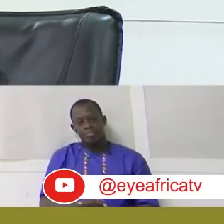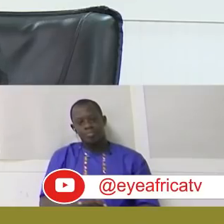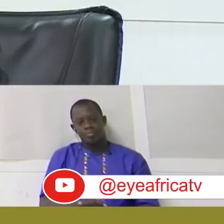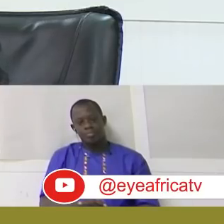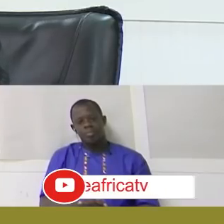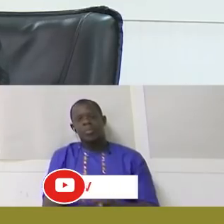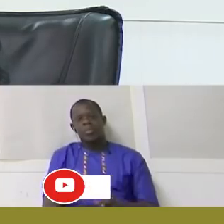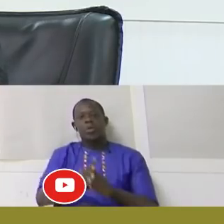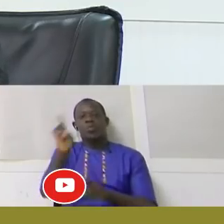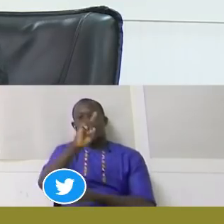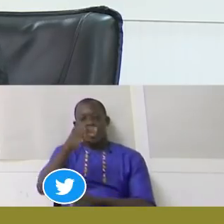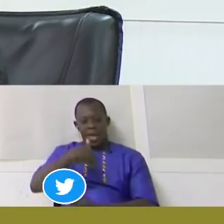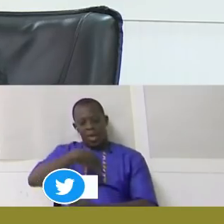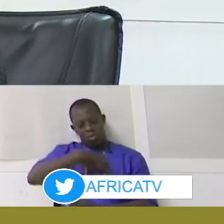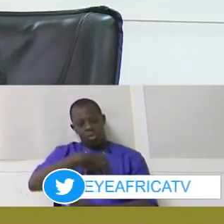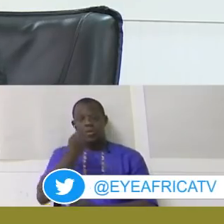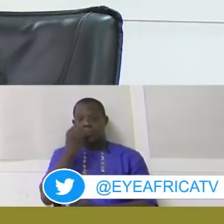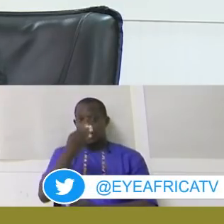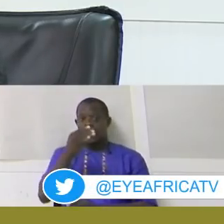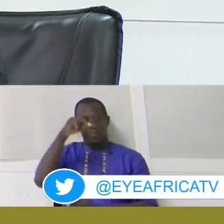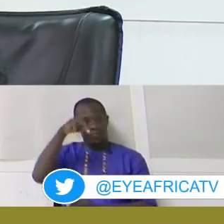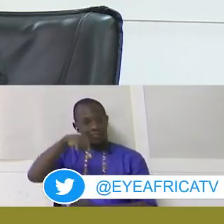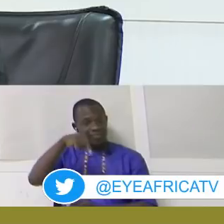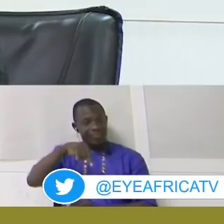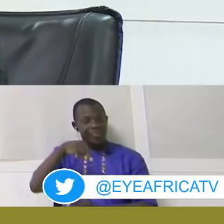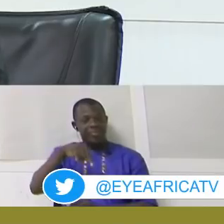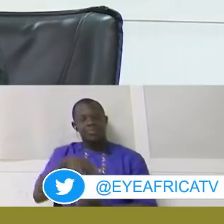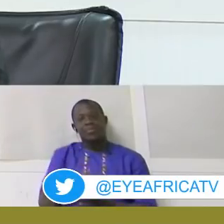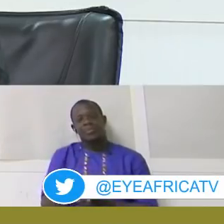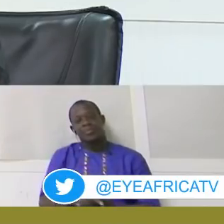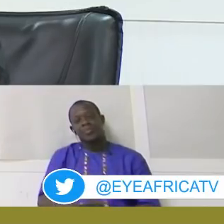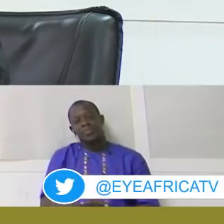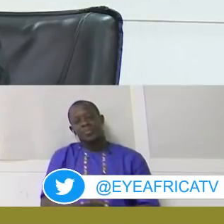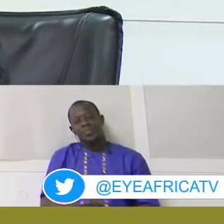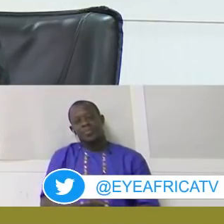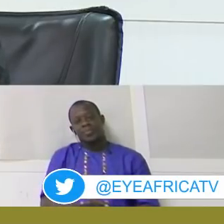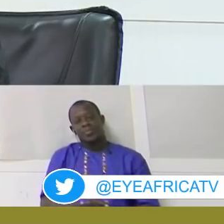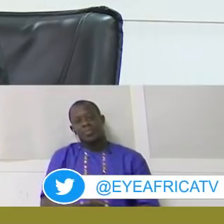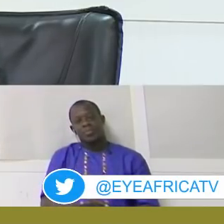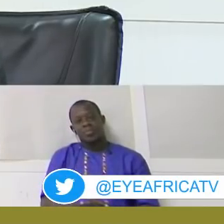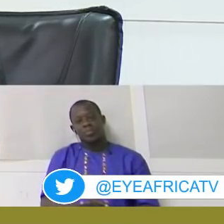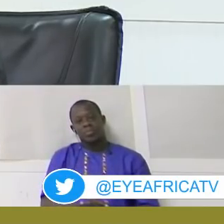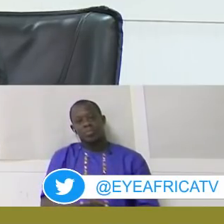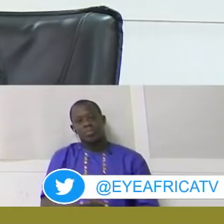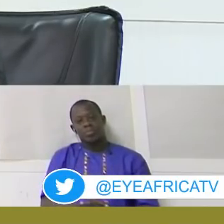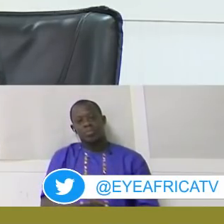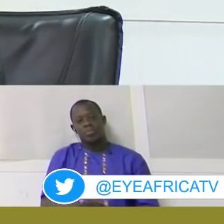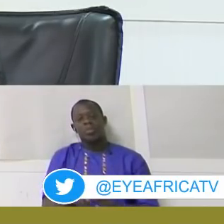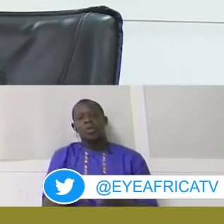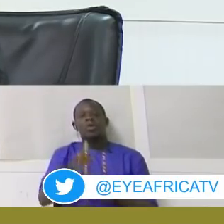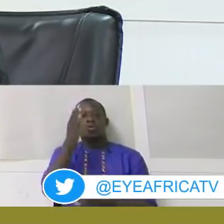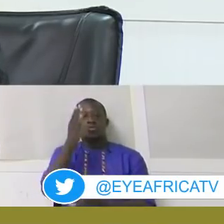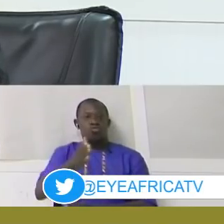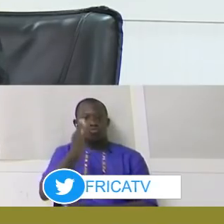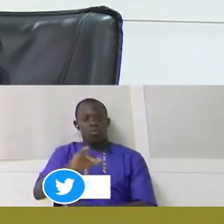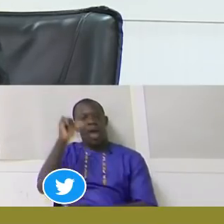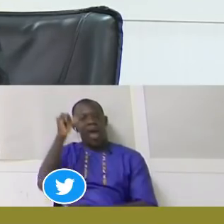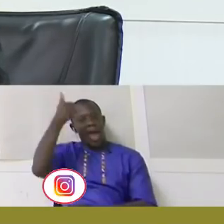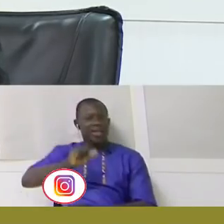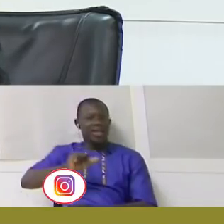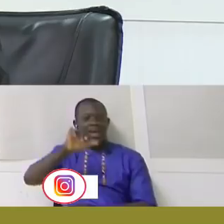man limu bëgg wax fi moy ne what I want to say here is that degala anti athlete wax nako fi it is